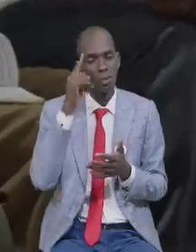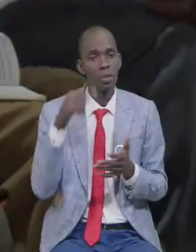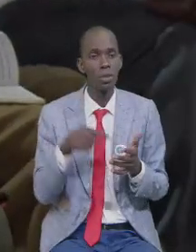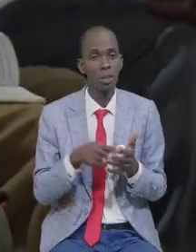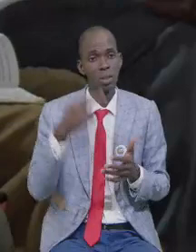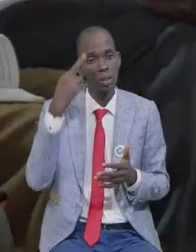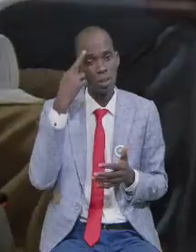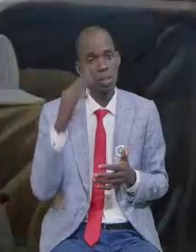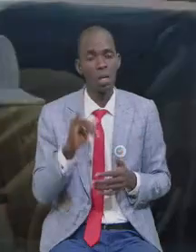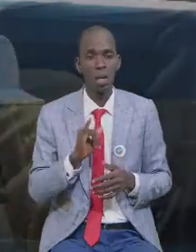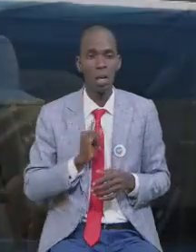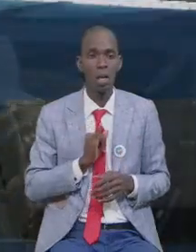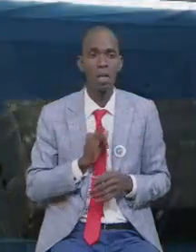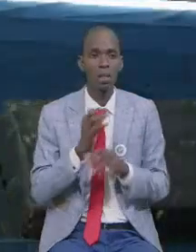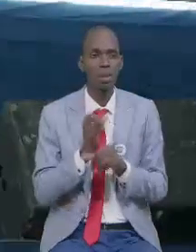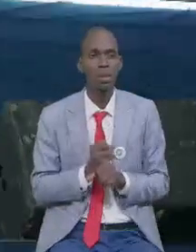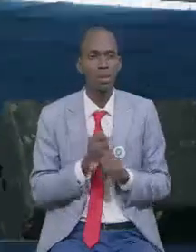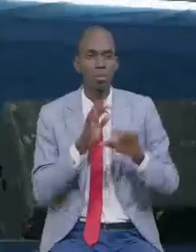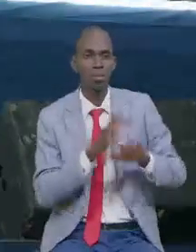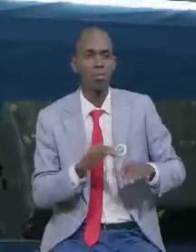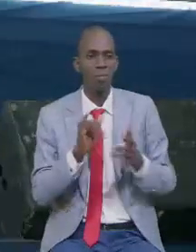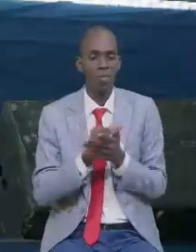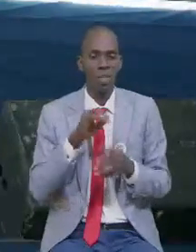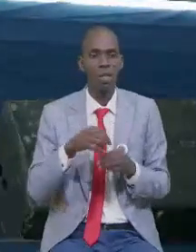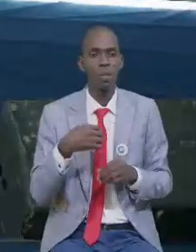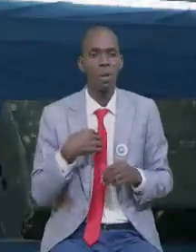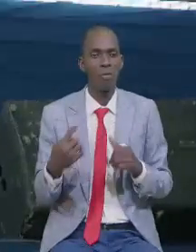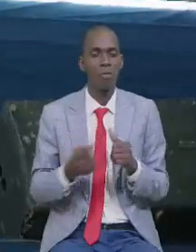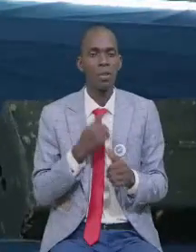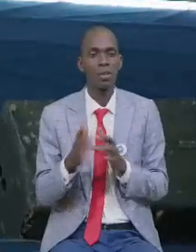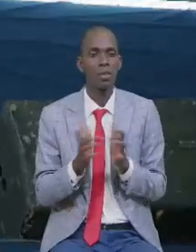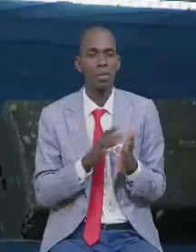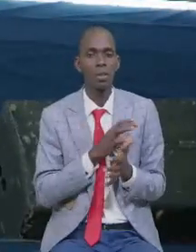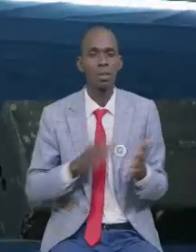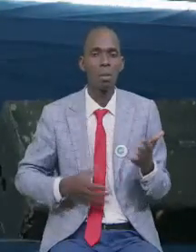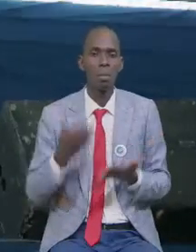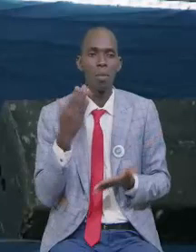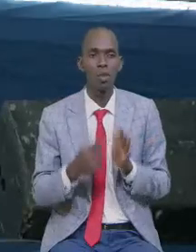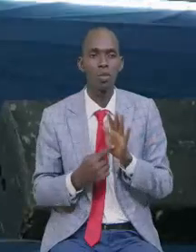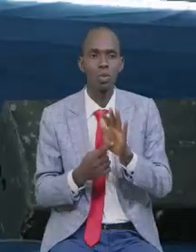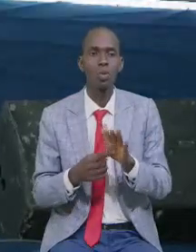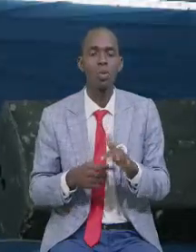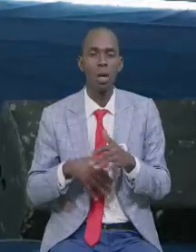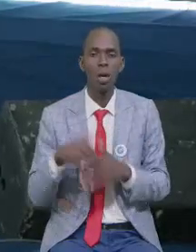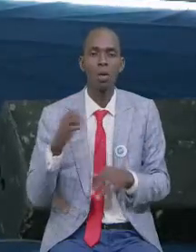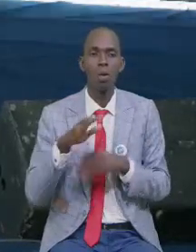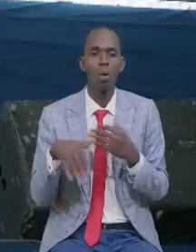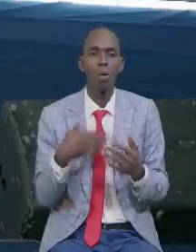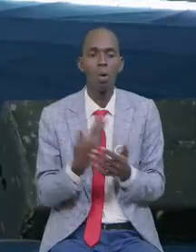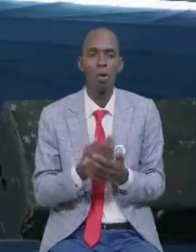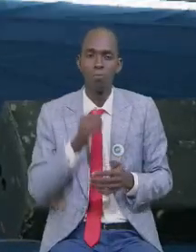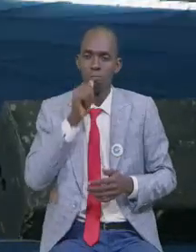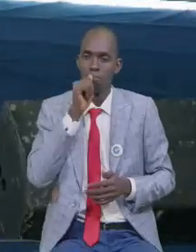mercy, that in me first Jesus Christ might show forth all